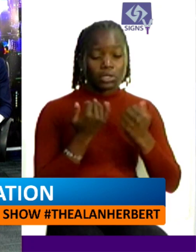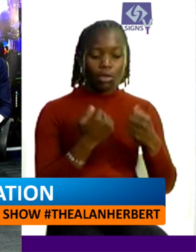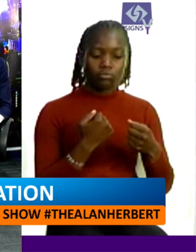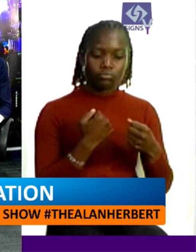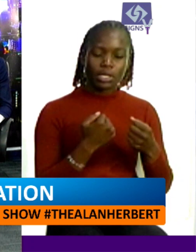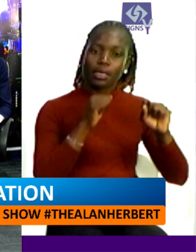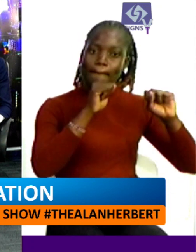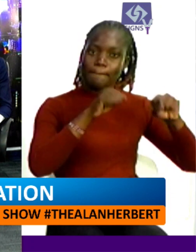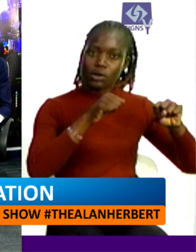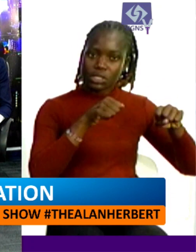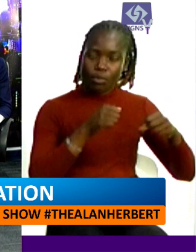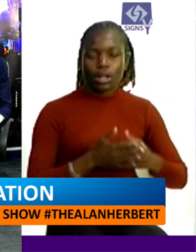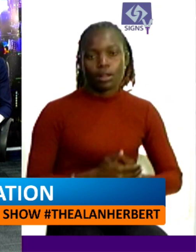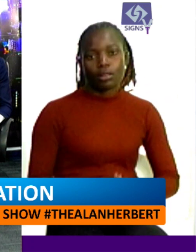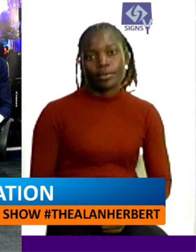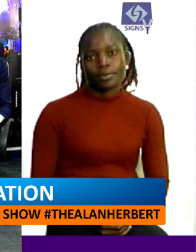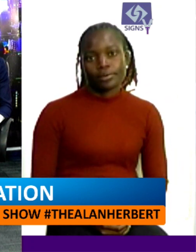possible for